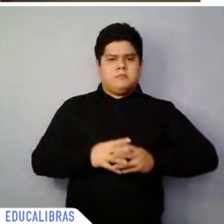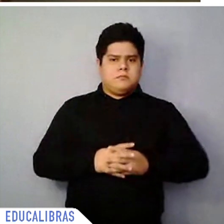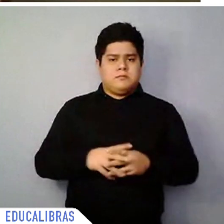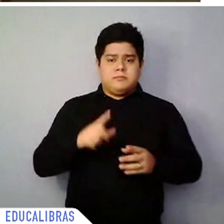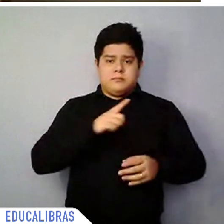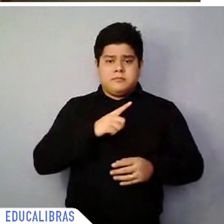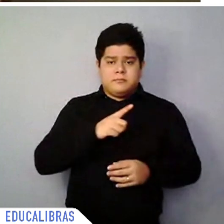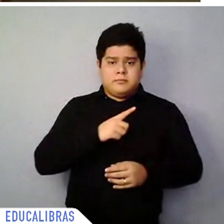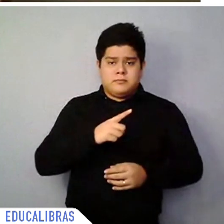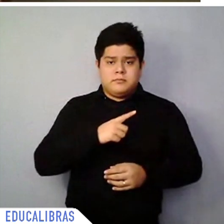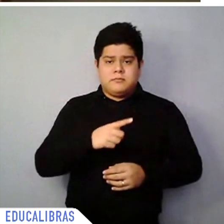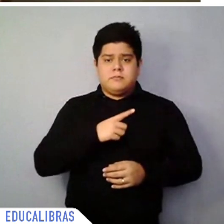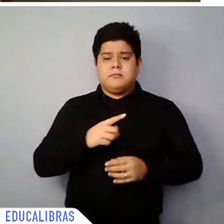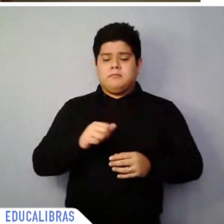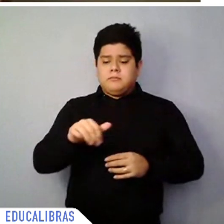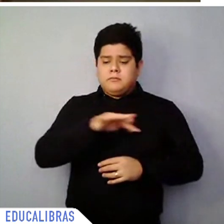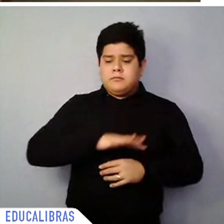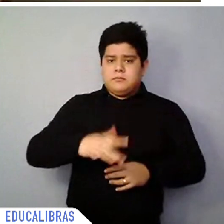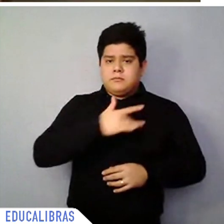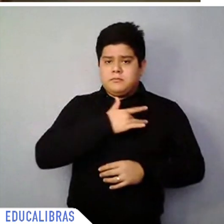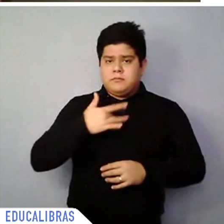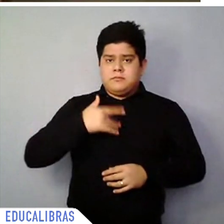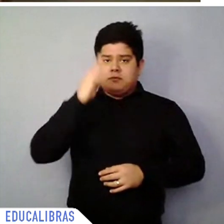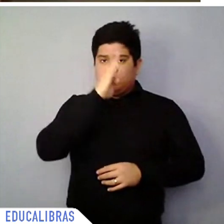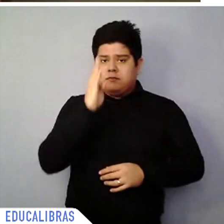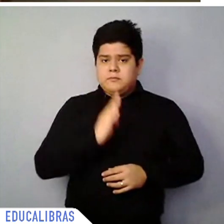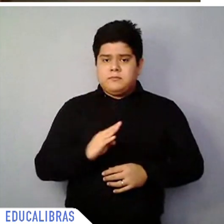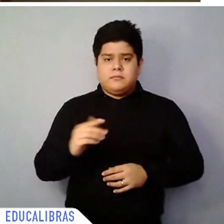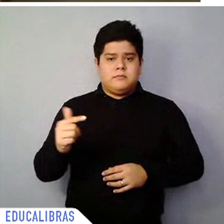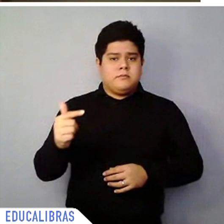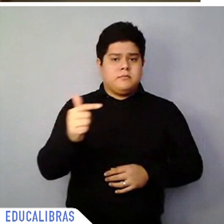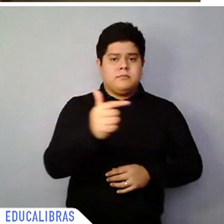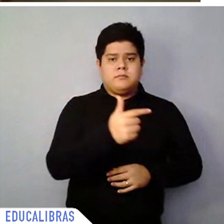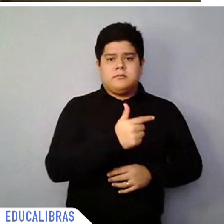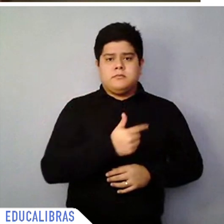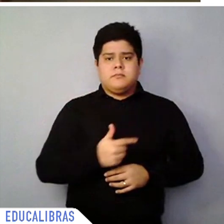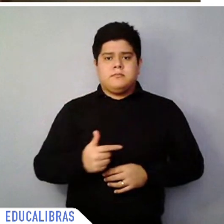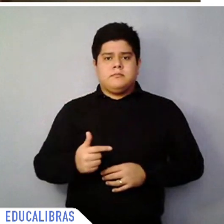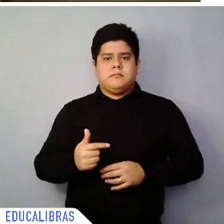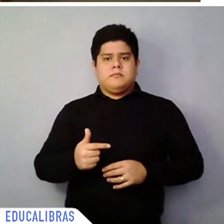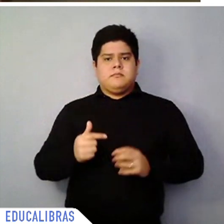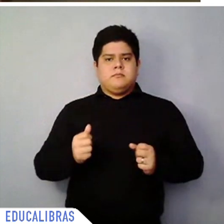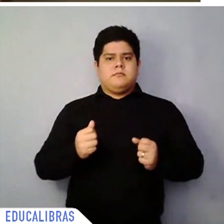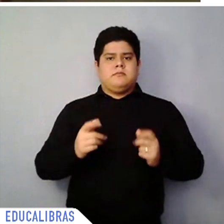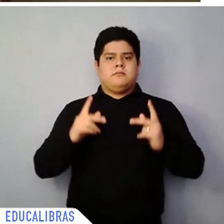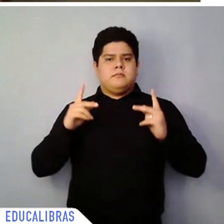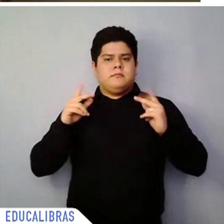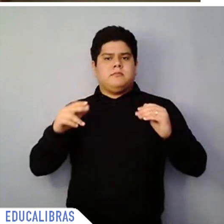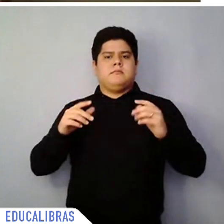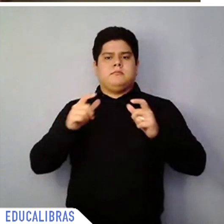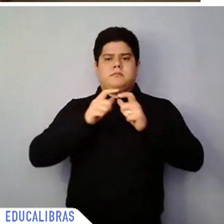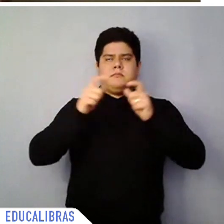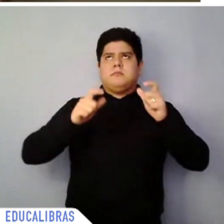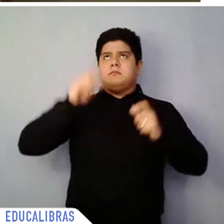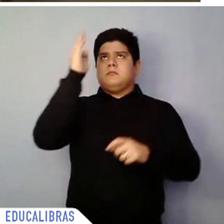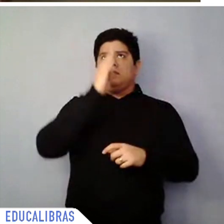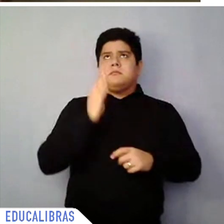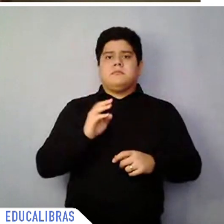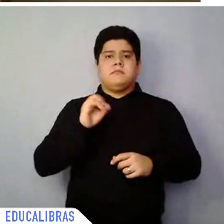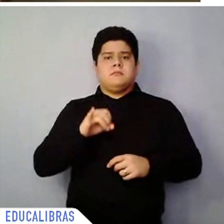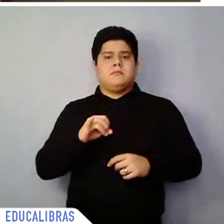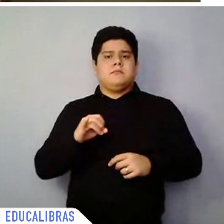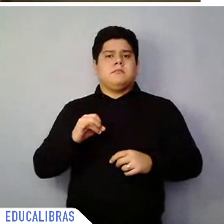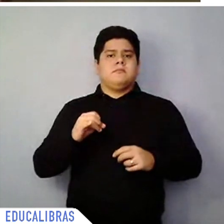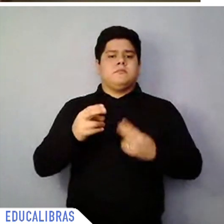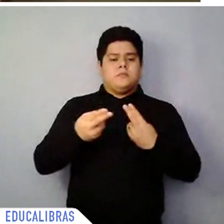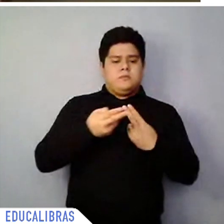that leads it to have a huge scale. So in the health area and